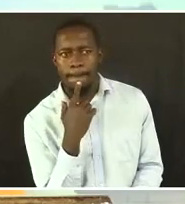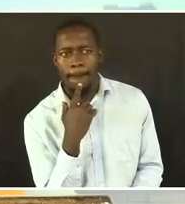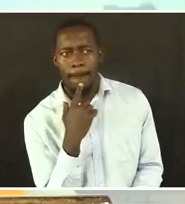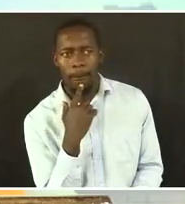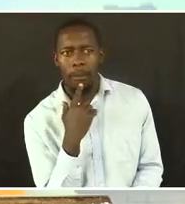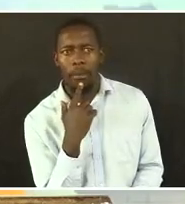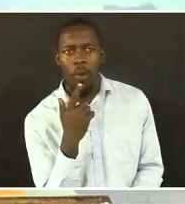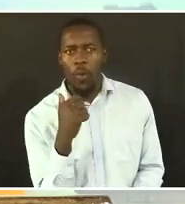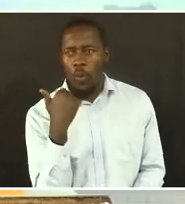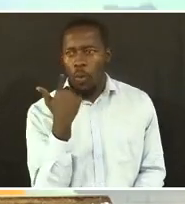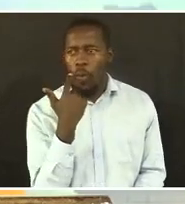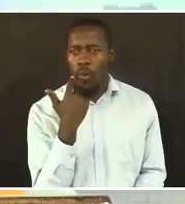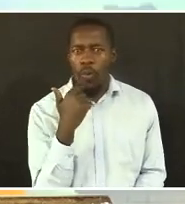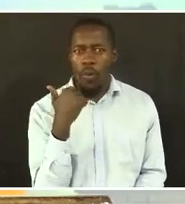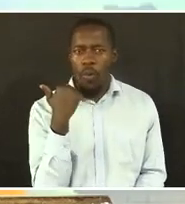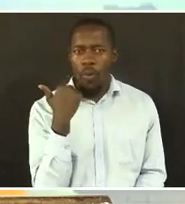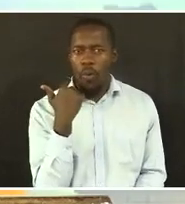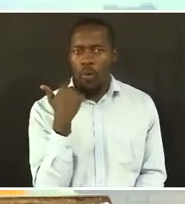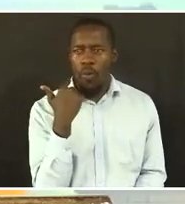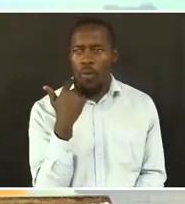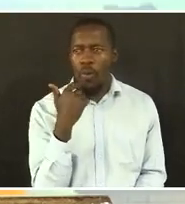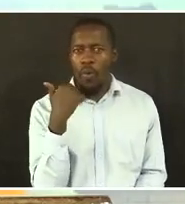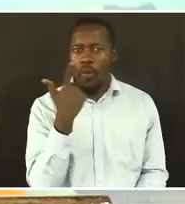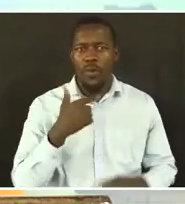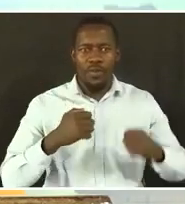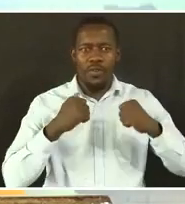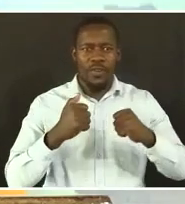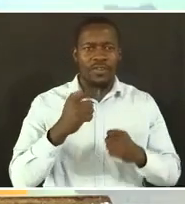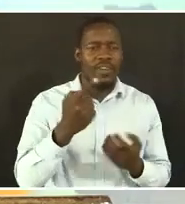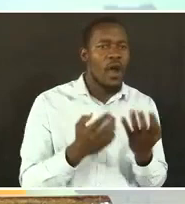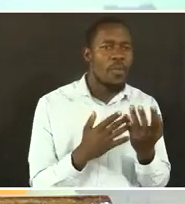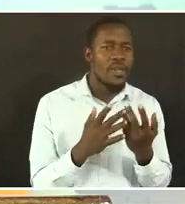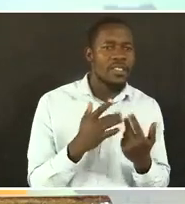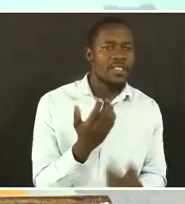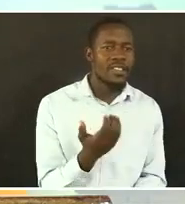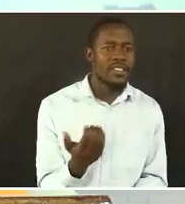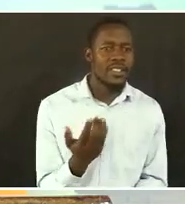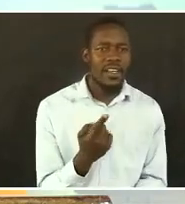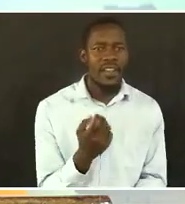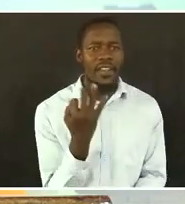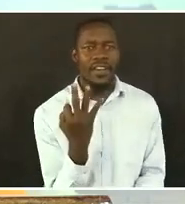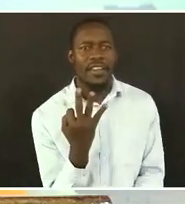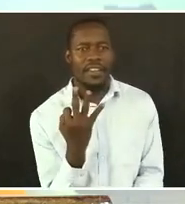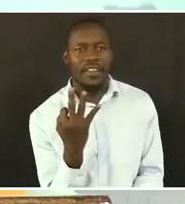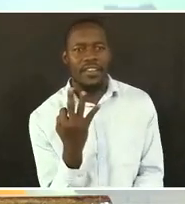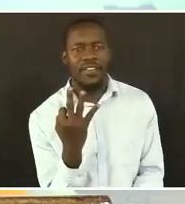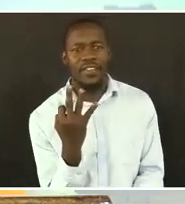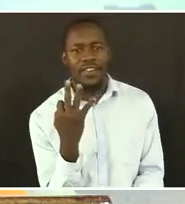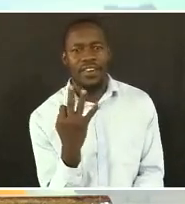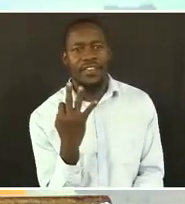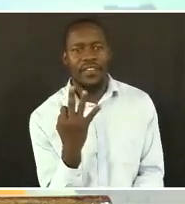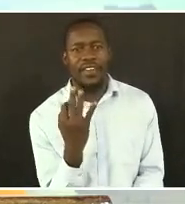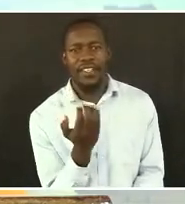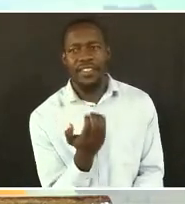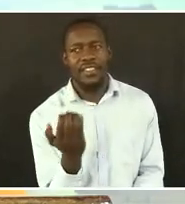Who is courageous? Who is near me? How many children do you have? You have 3. You have 3 children.